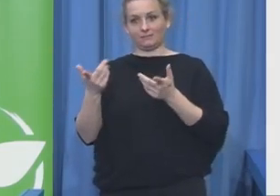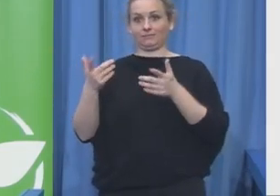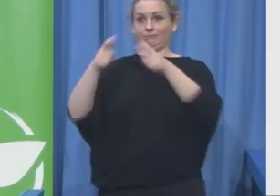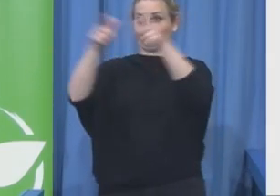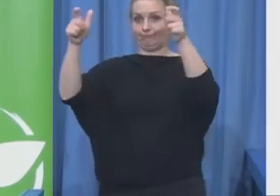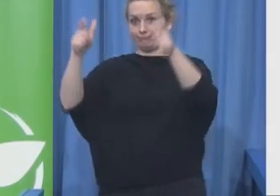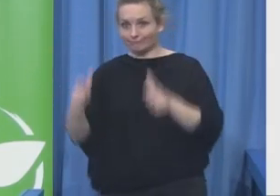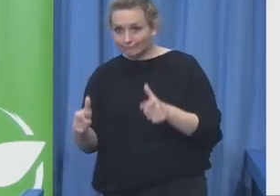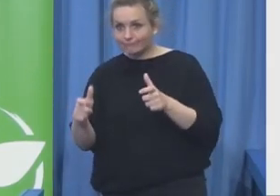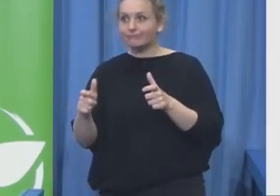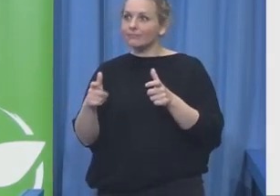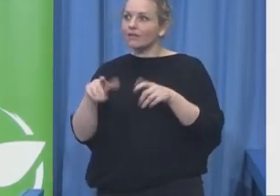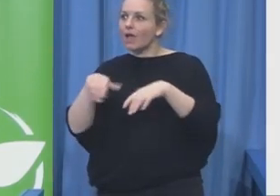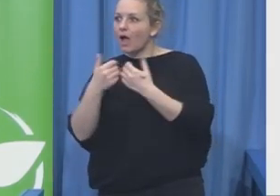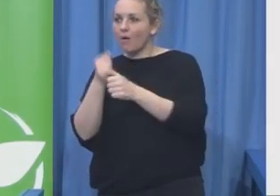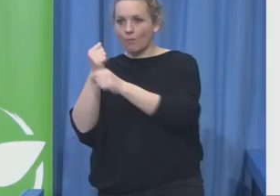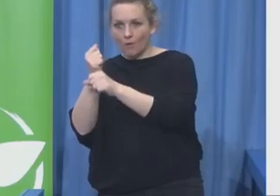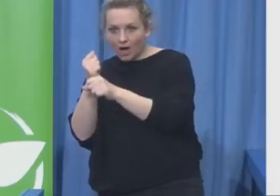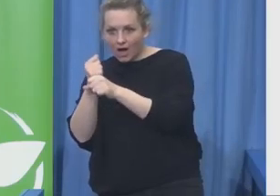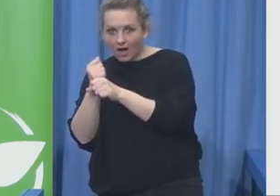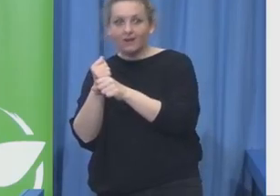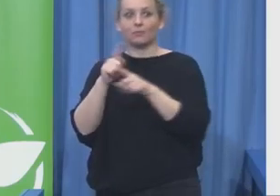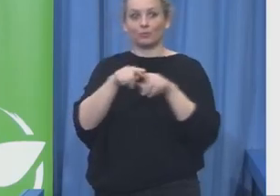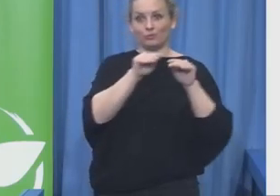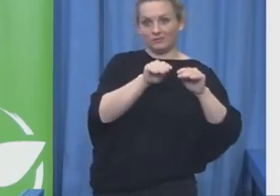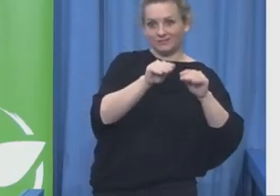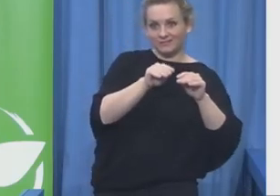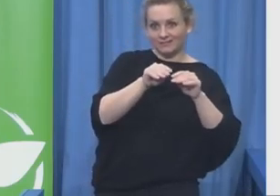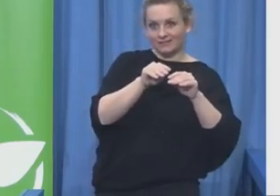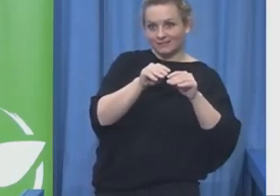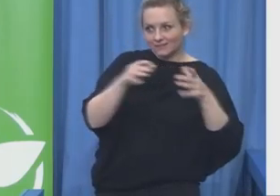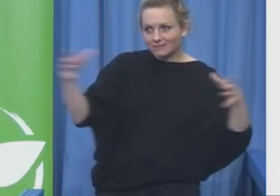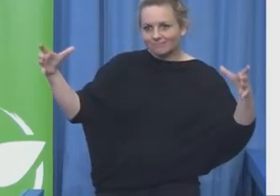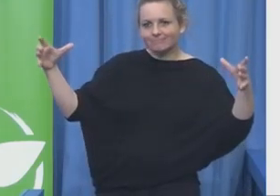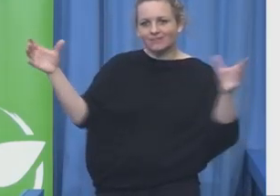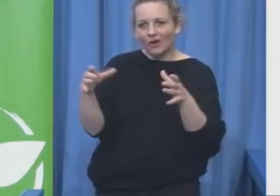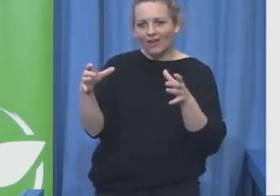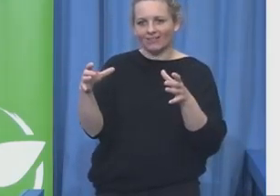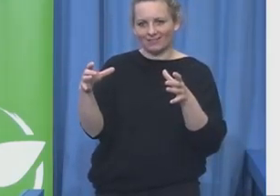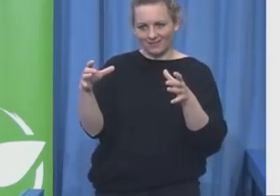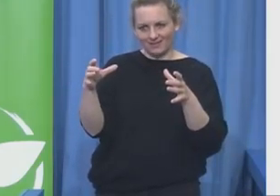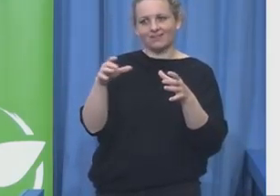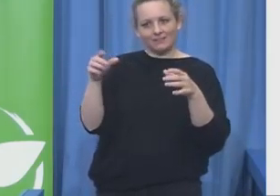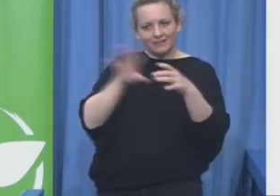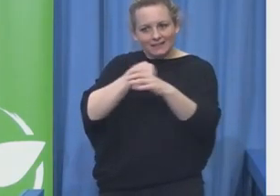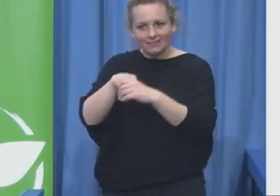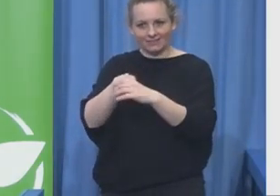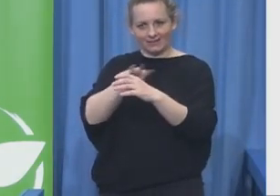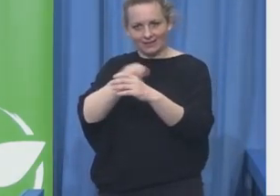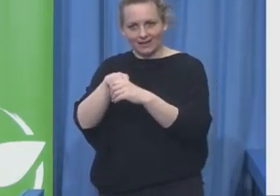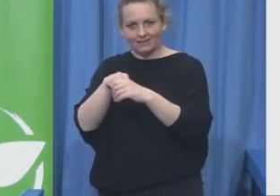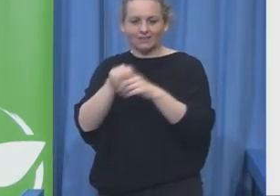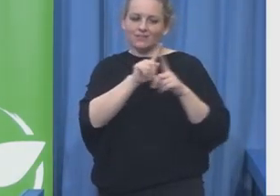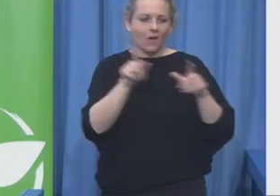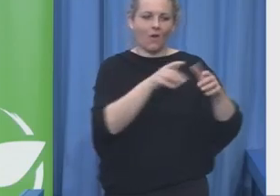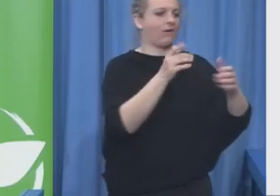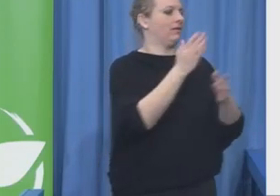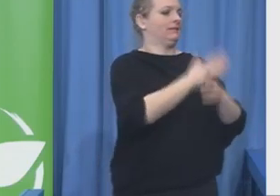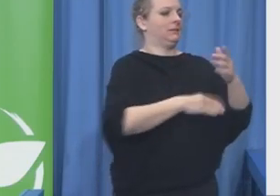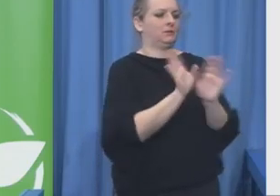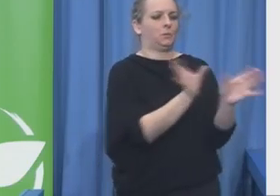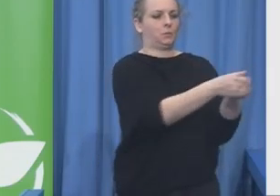they were included in the competitive workforce, and they were at minimum making minimum wage. So I think that all three of these